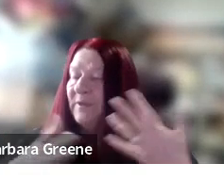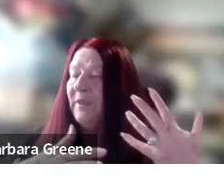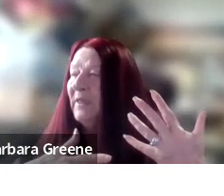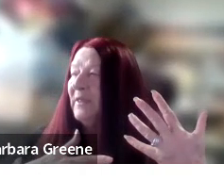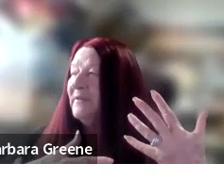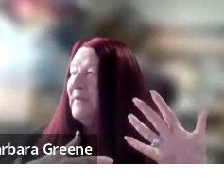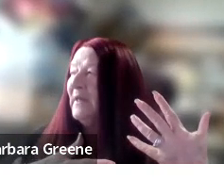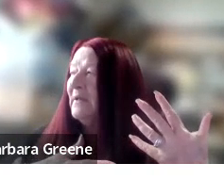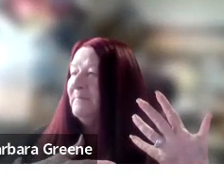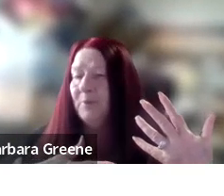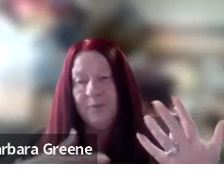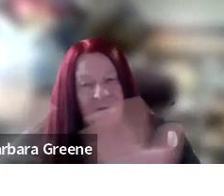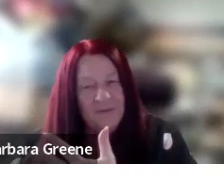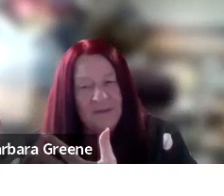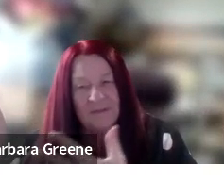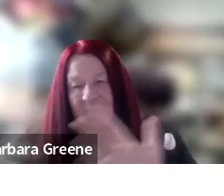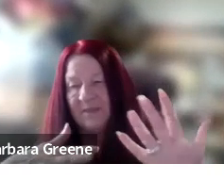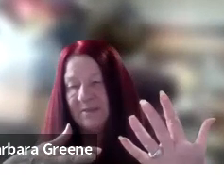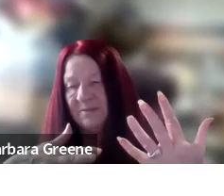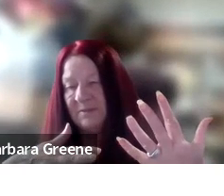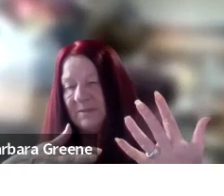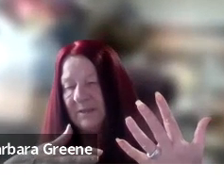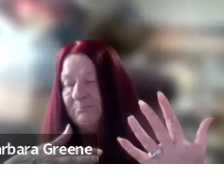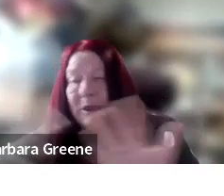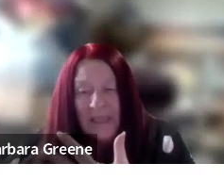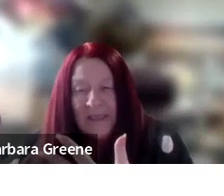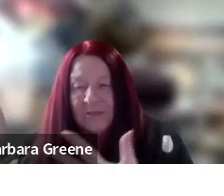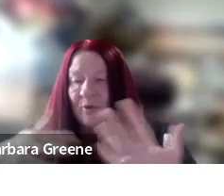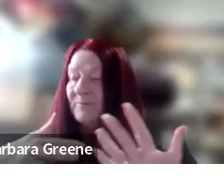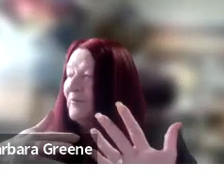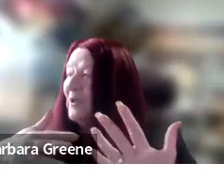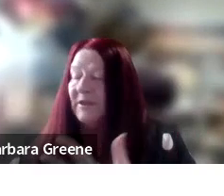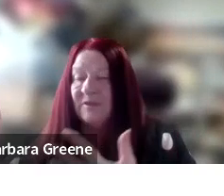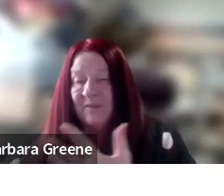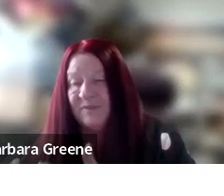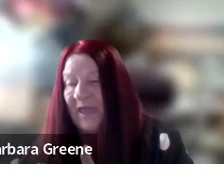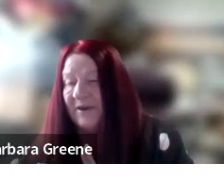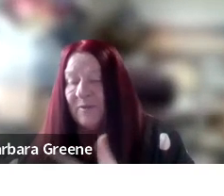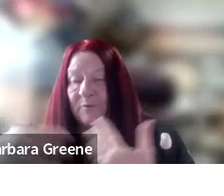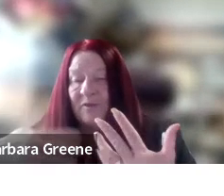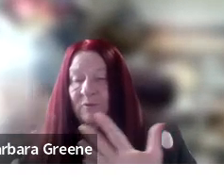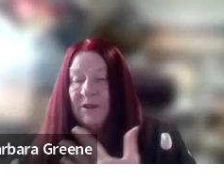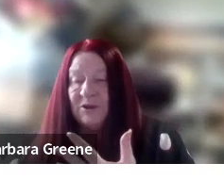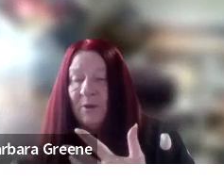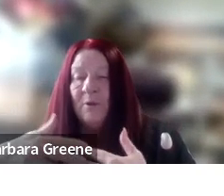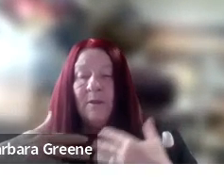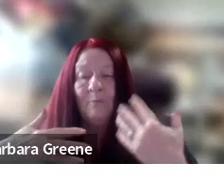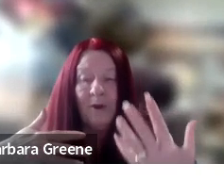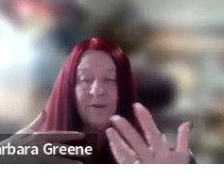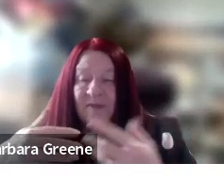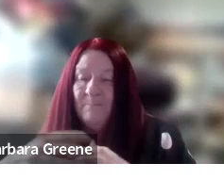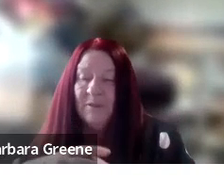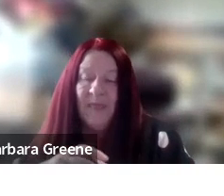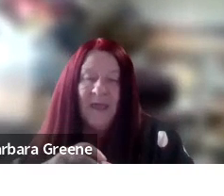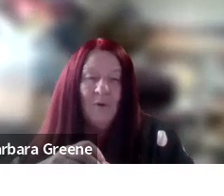until we put this in play in terms of collecting this data. There were things we didn't know.